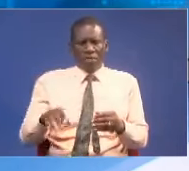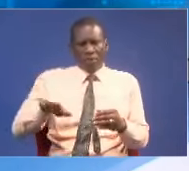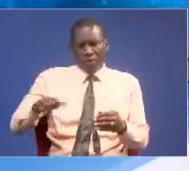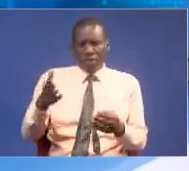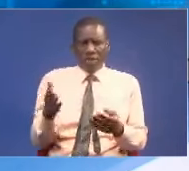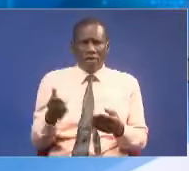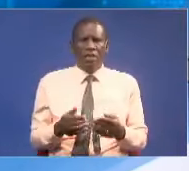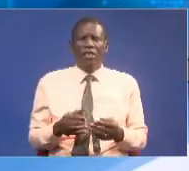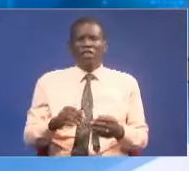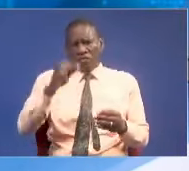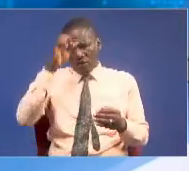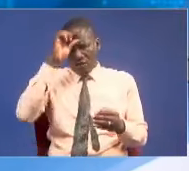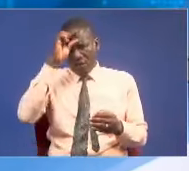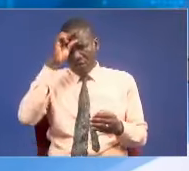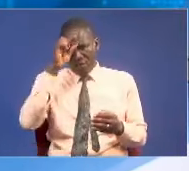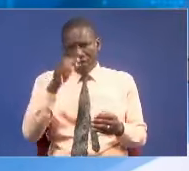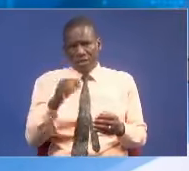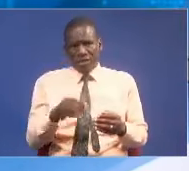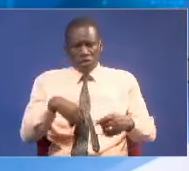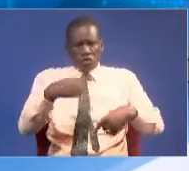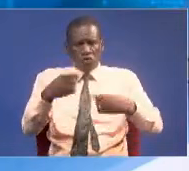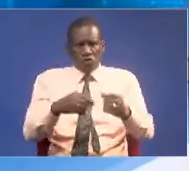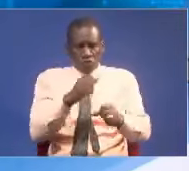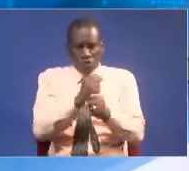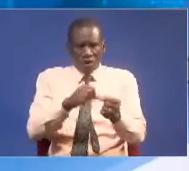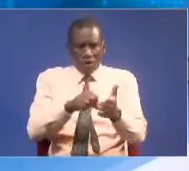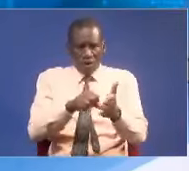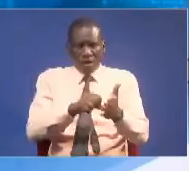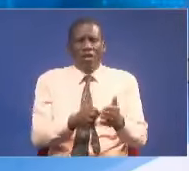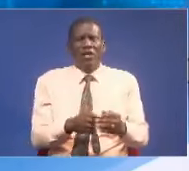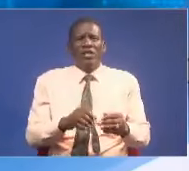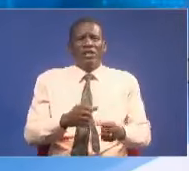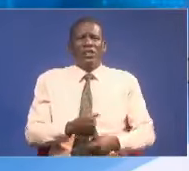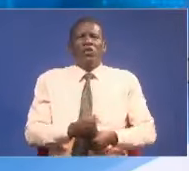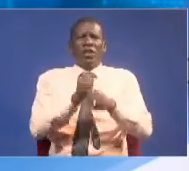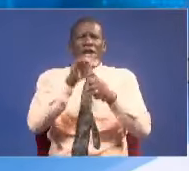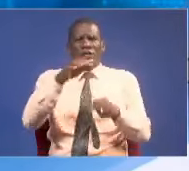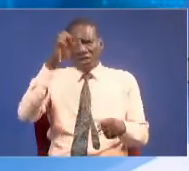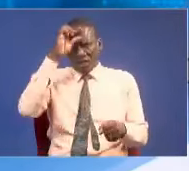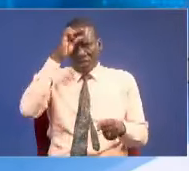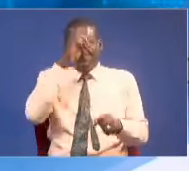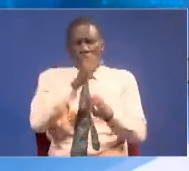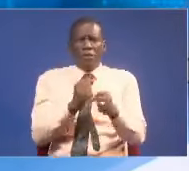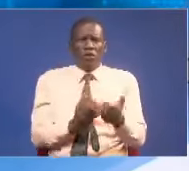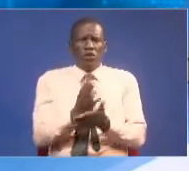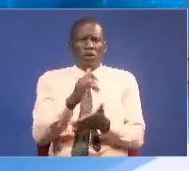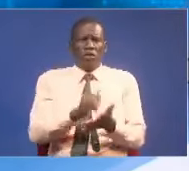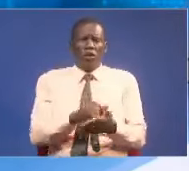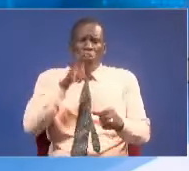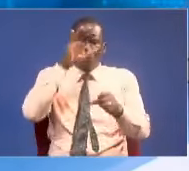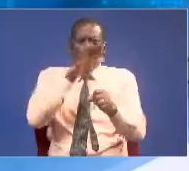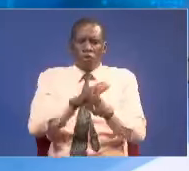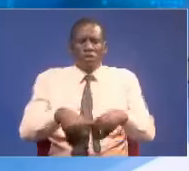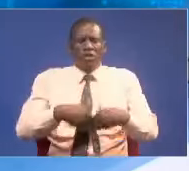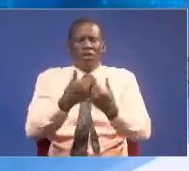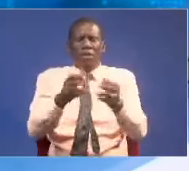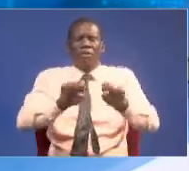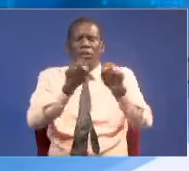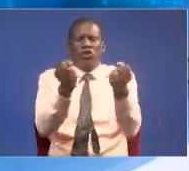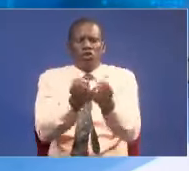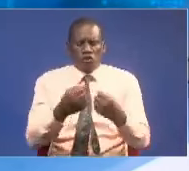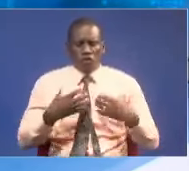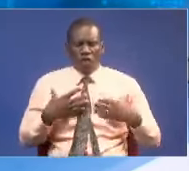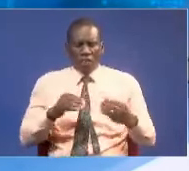for the government is intensifying. Stakeholders are now urging the government to ensure that promises made by the Social Health